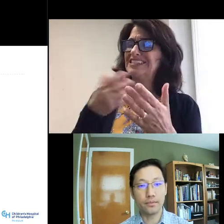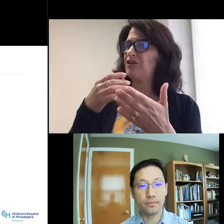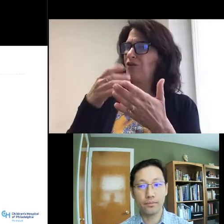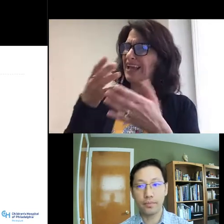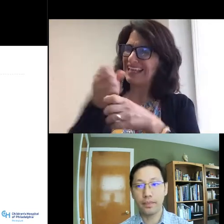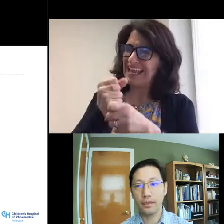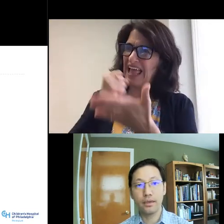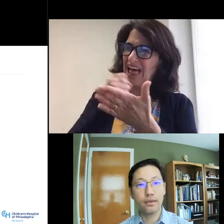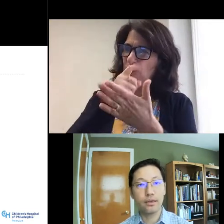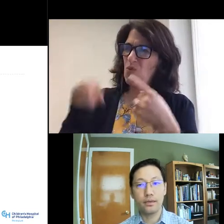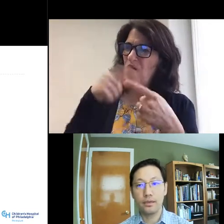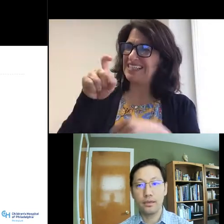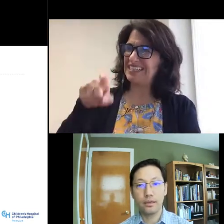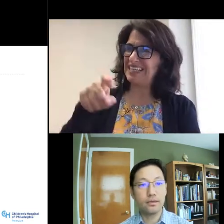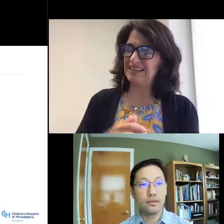needed.